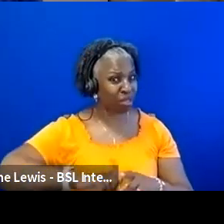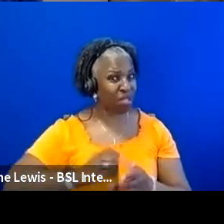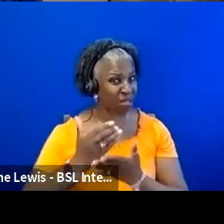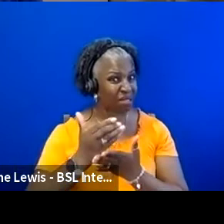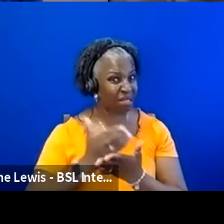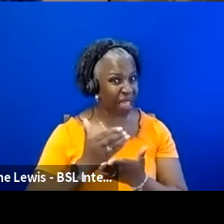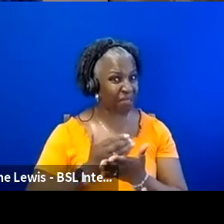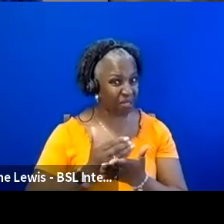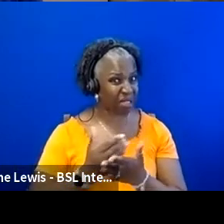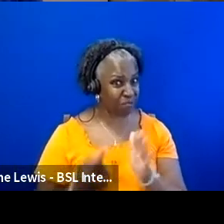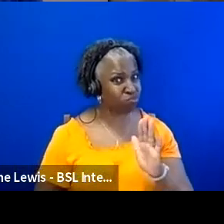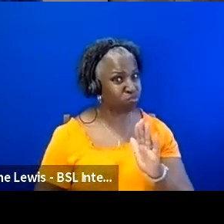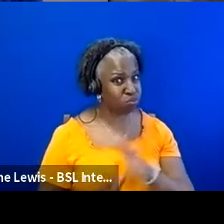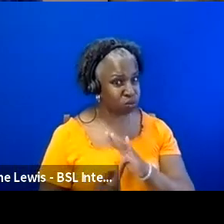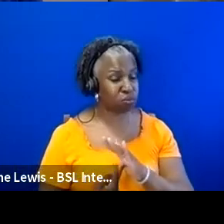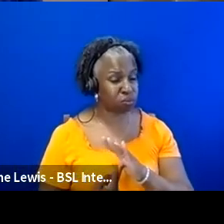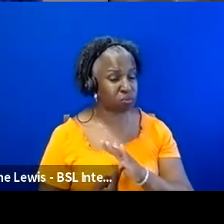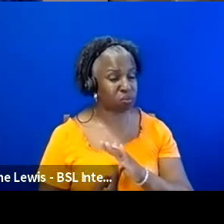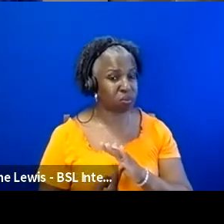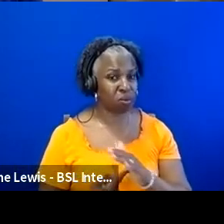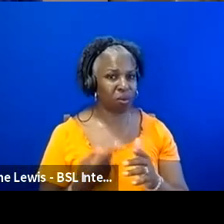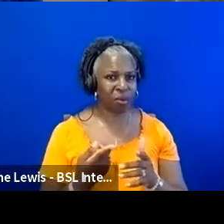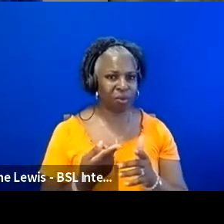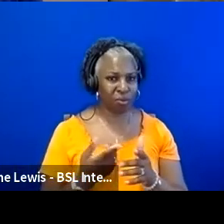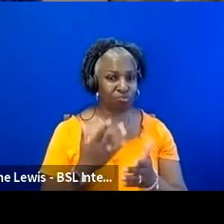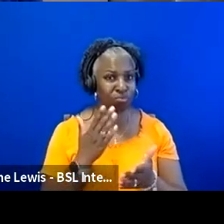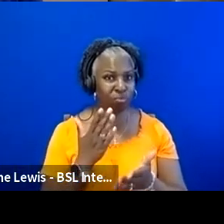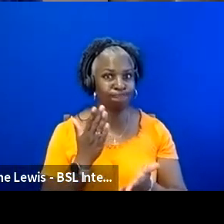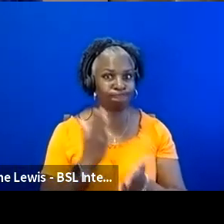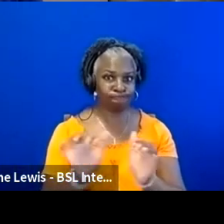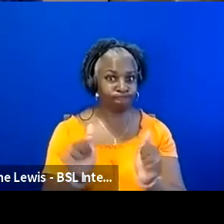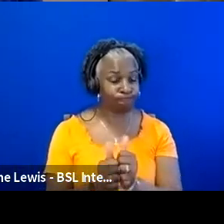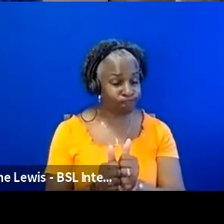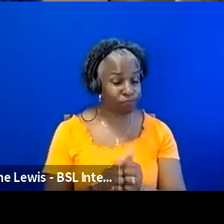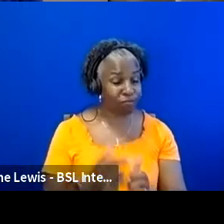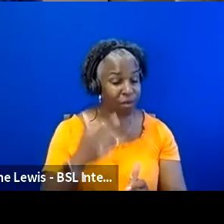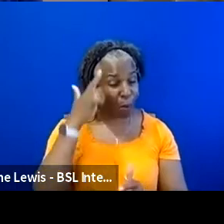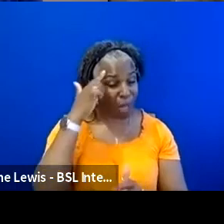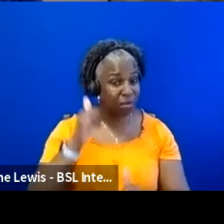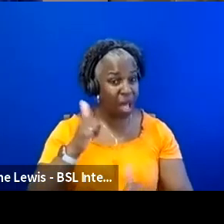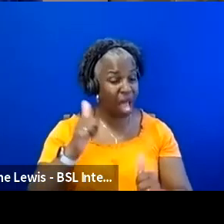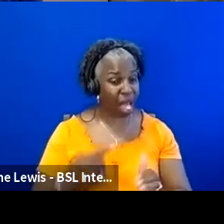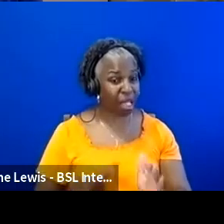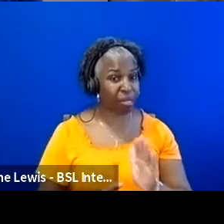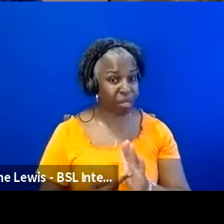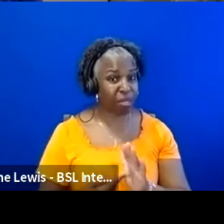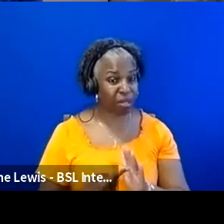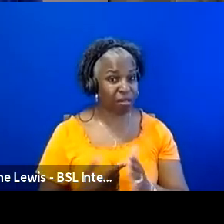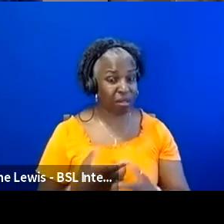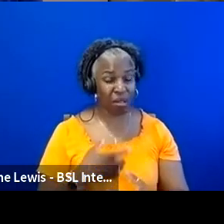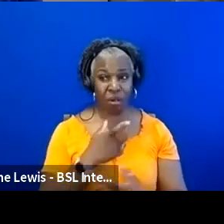And sanity, 100%. Well, you know, in a way, it's about mental health too. You have to project your own mental Absolutely. Health. It can be Absolutely. Terrifying to